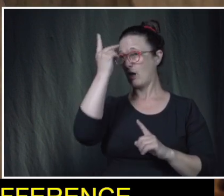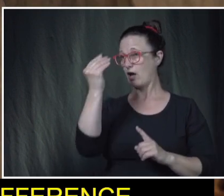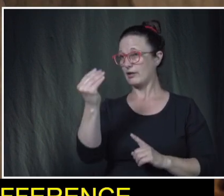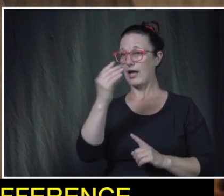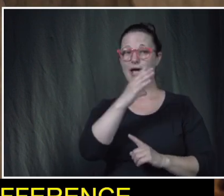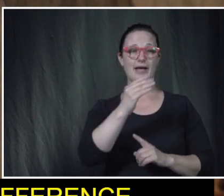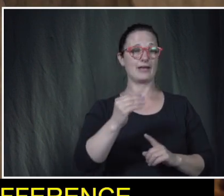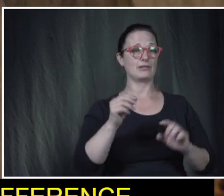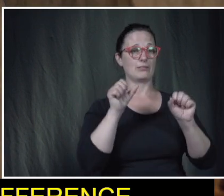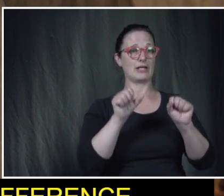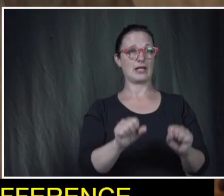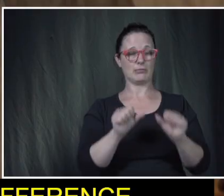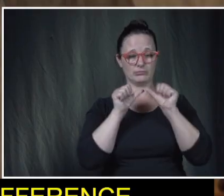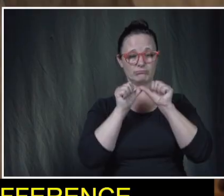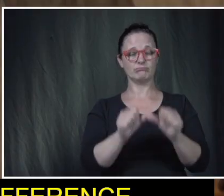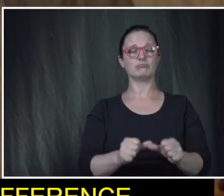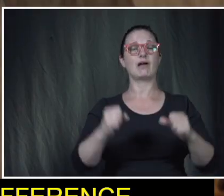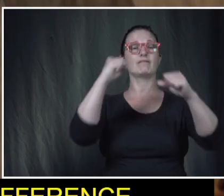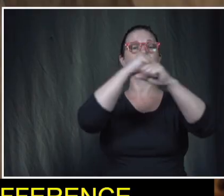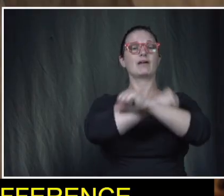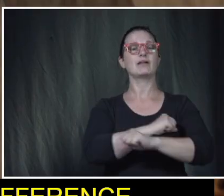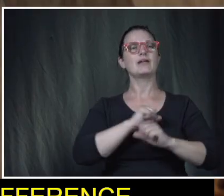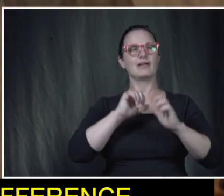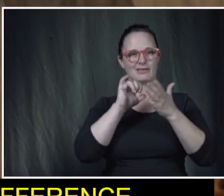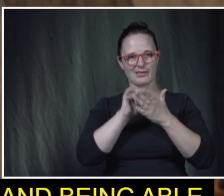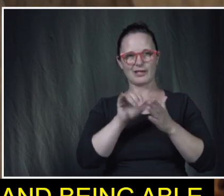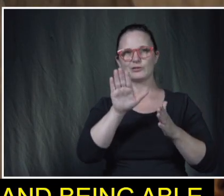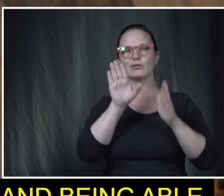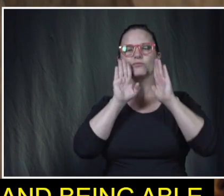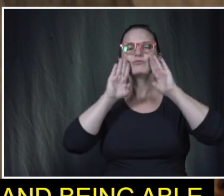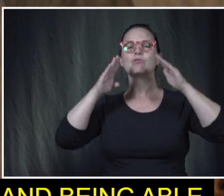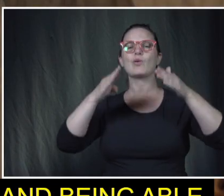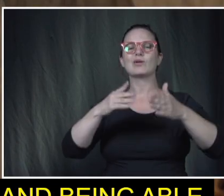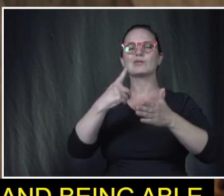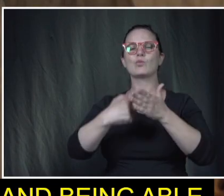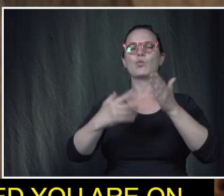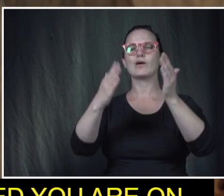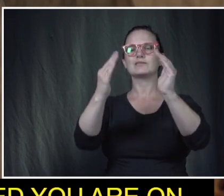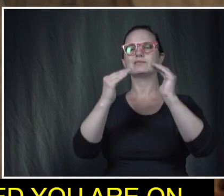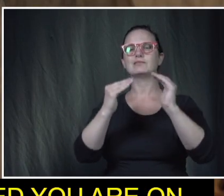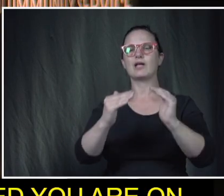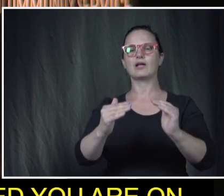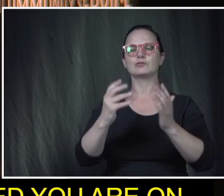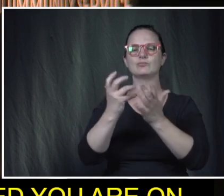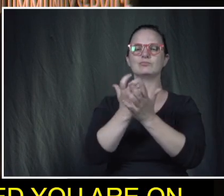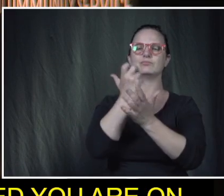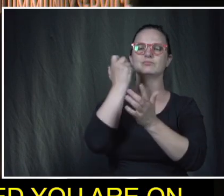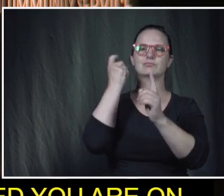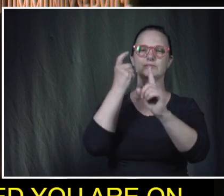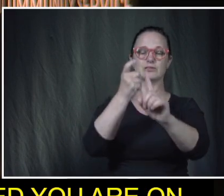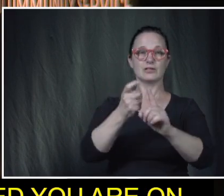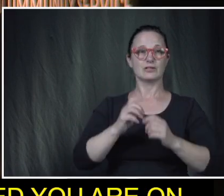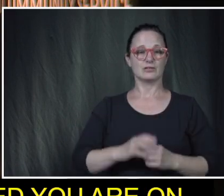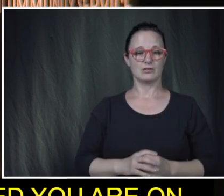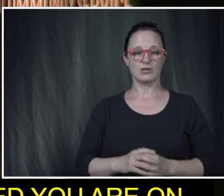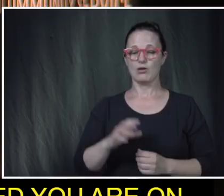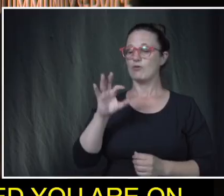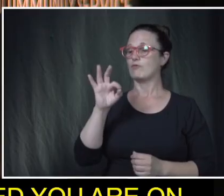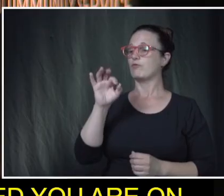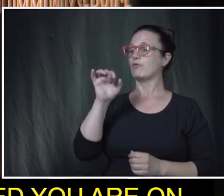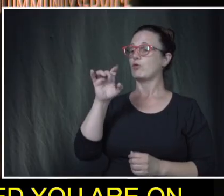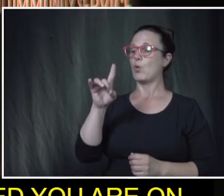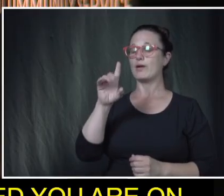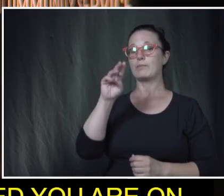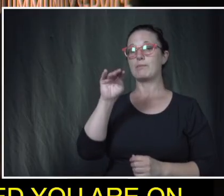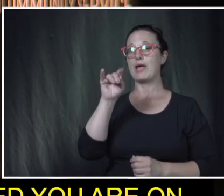being able to keep fighting is how focused you are on the next step towards your goal. Floyd Mayweather is one of the